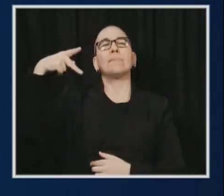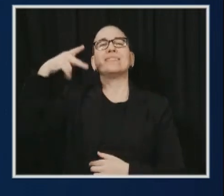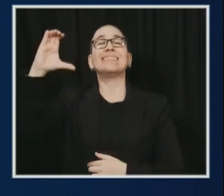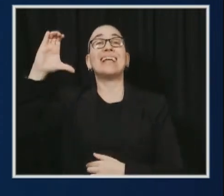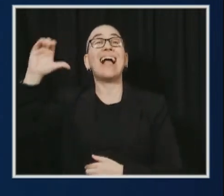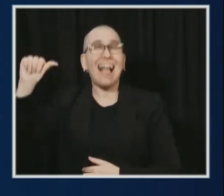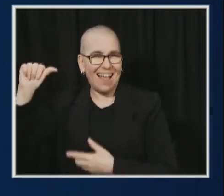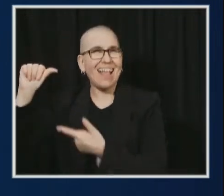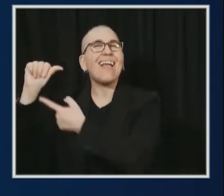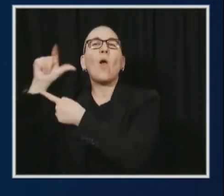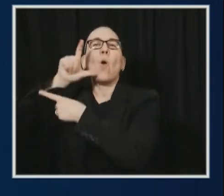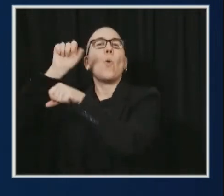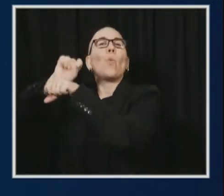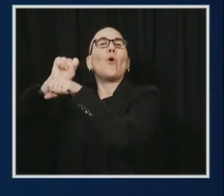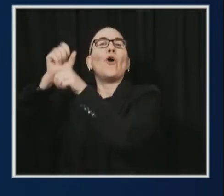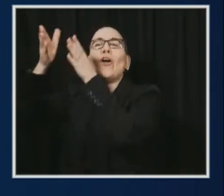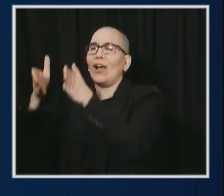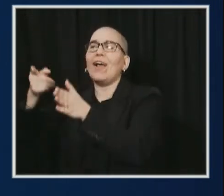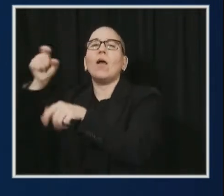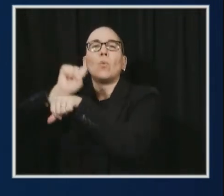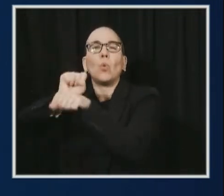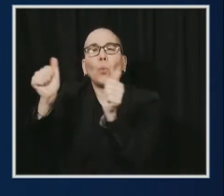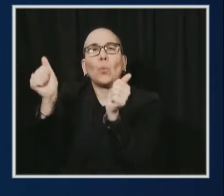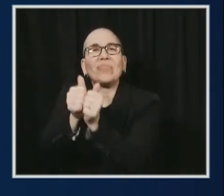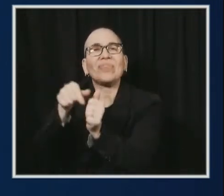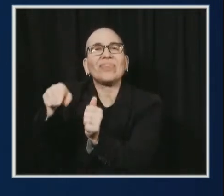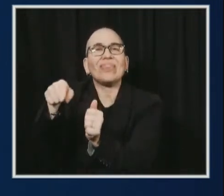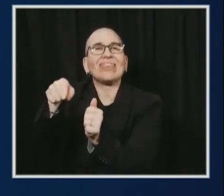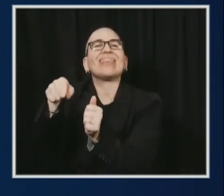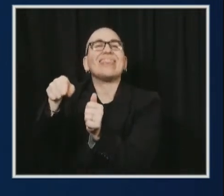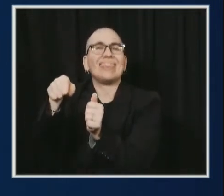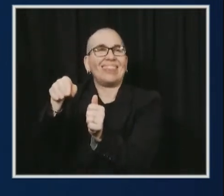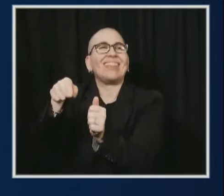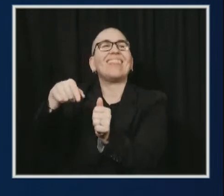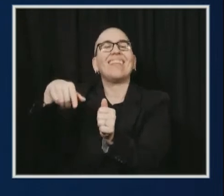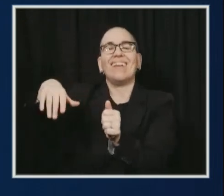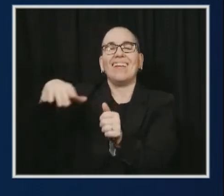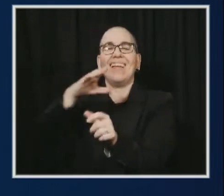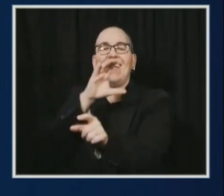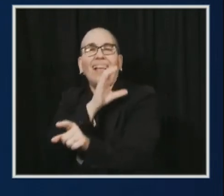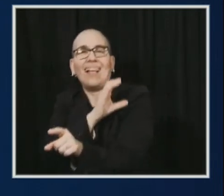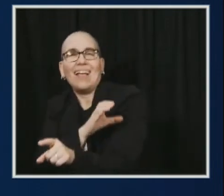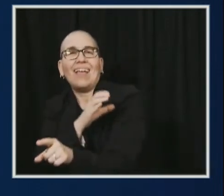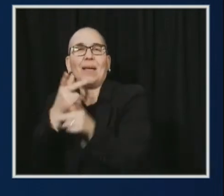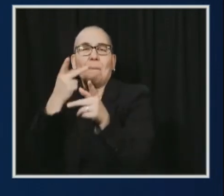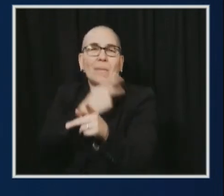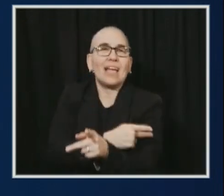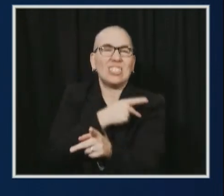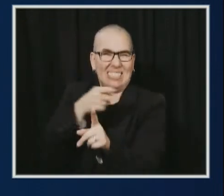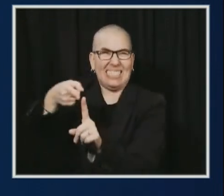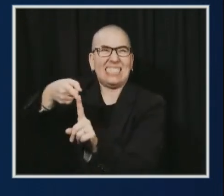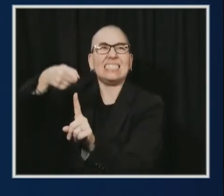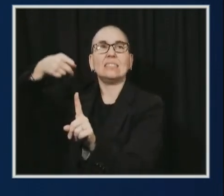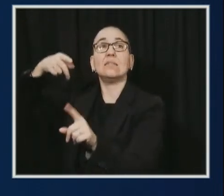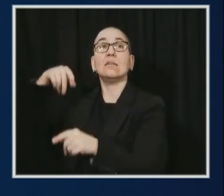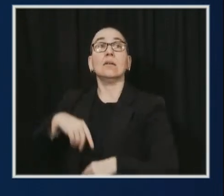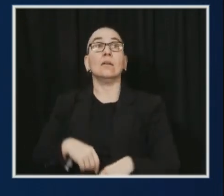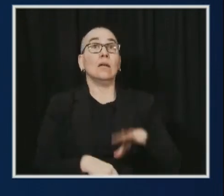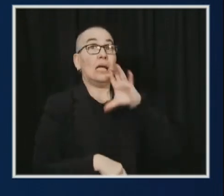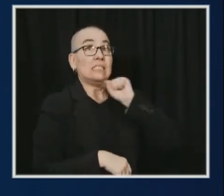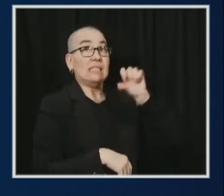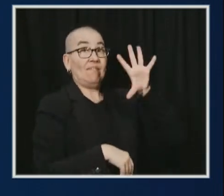being frontline public-facing workforces. As well, people 50 years and older living